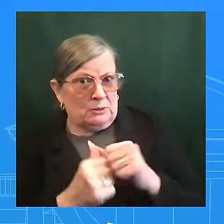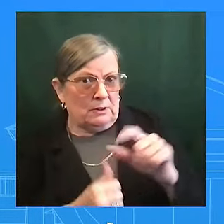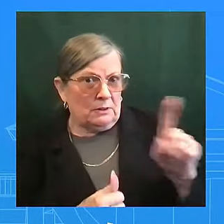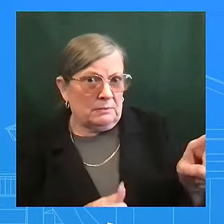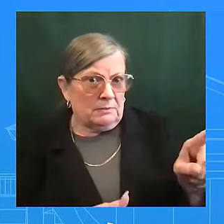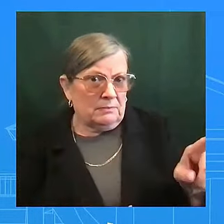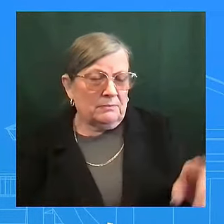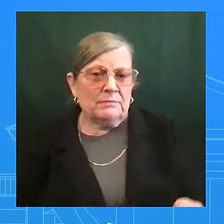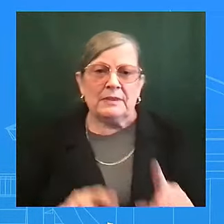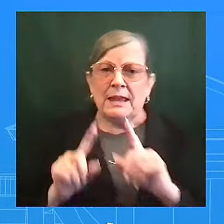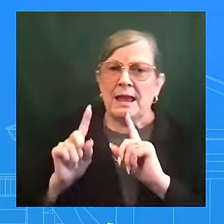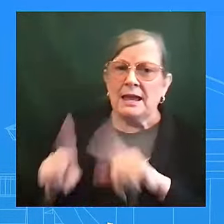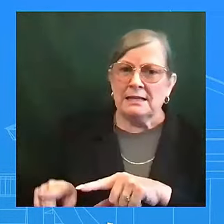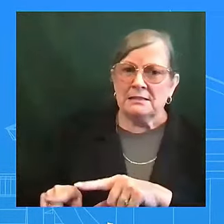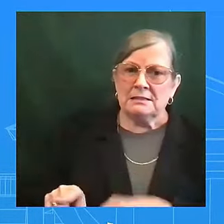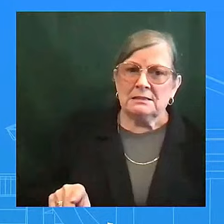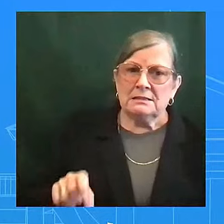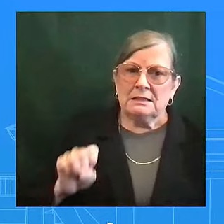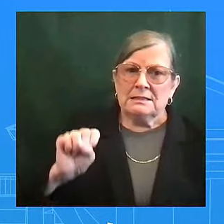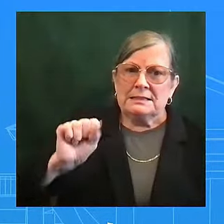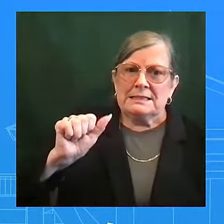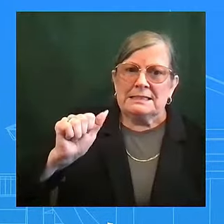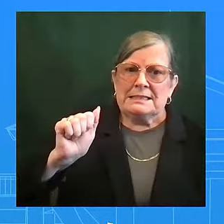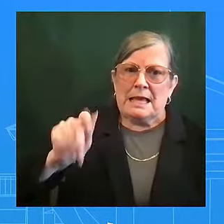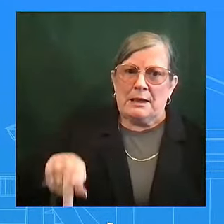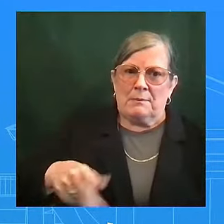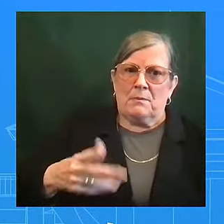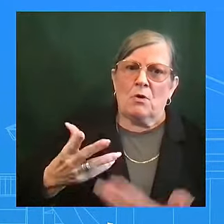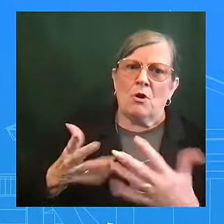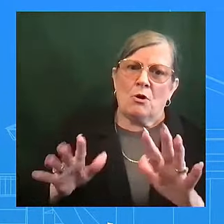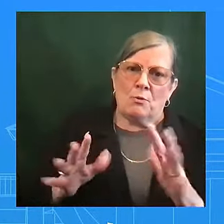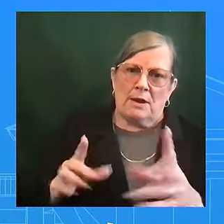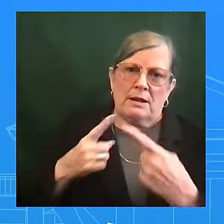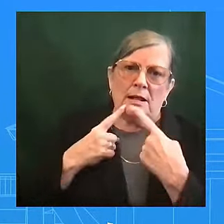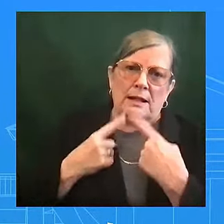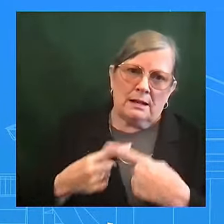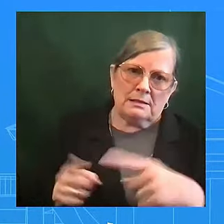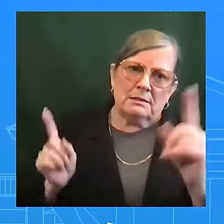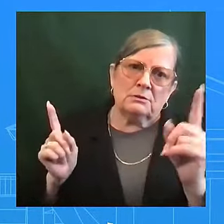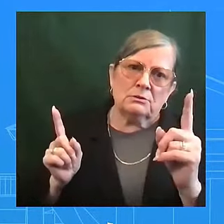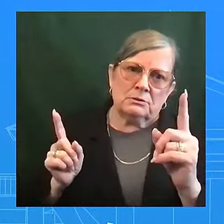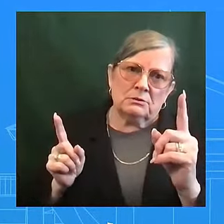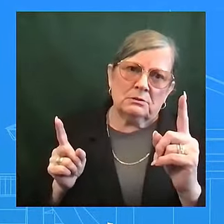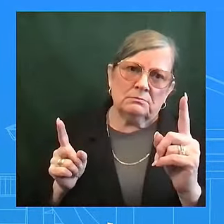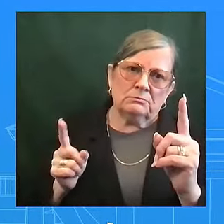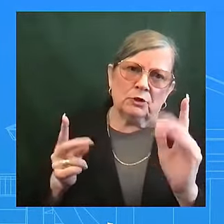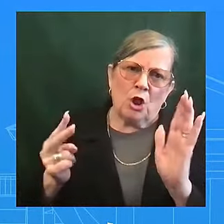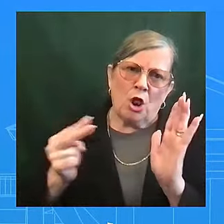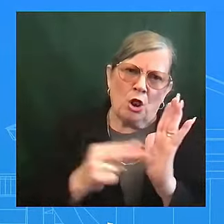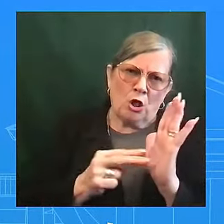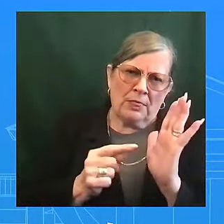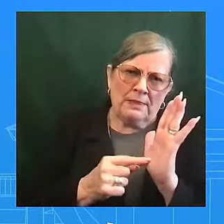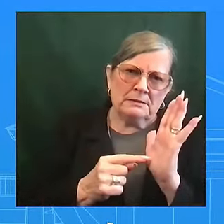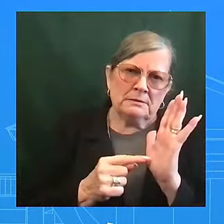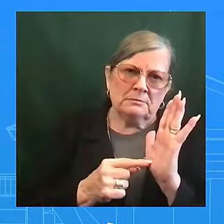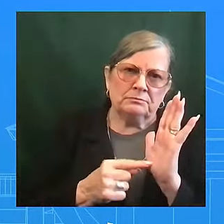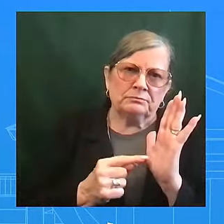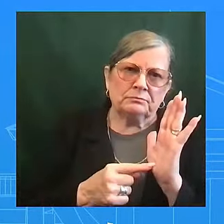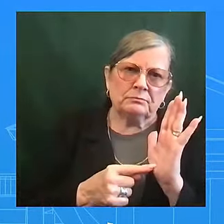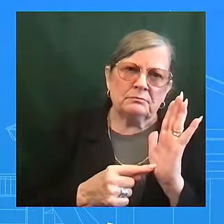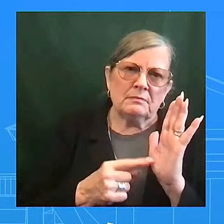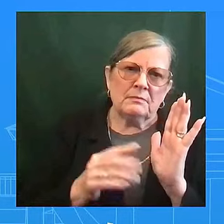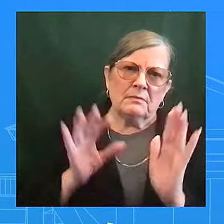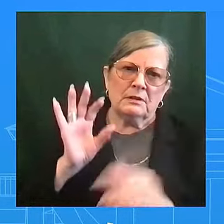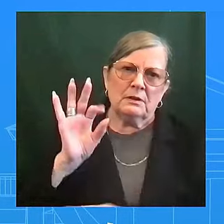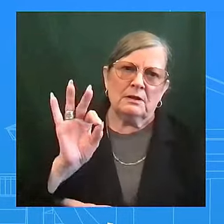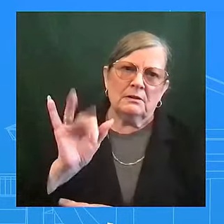direct you to that that came out of this administration. But with the end of the fiscal year rapidly approaching, obviously by the end of this month